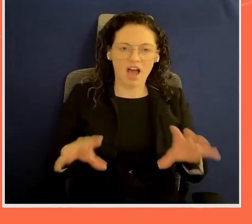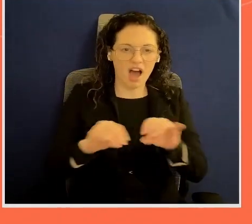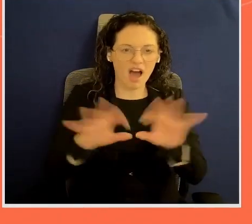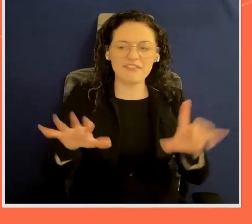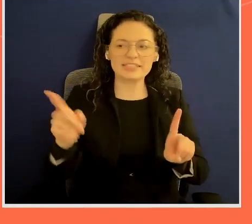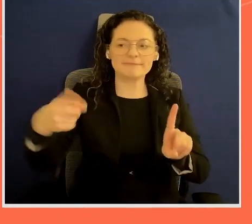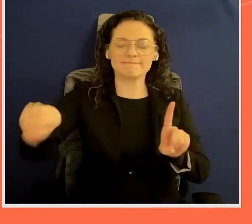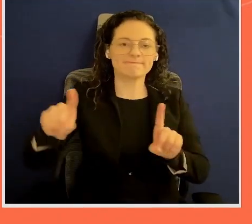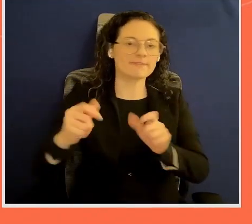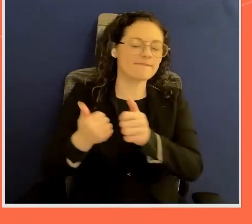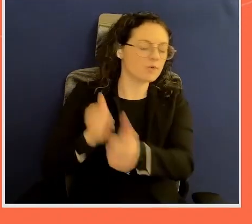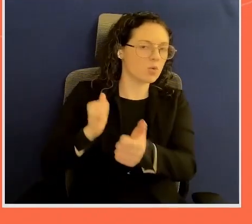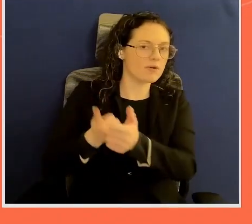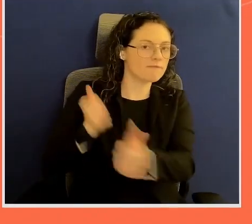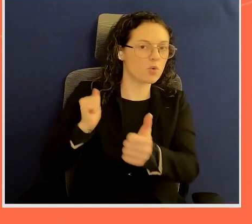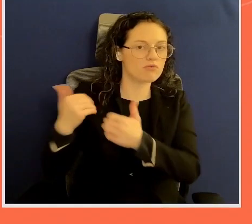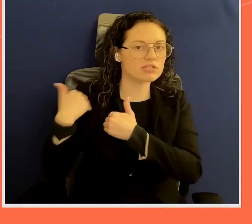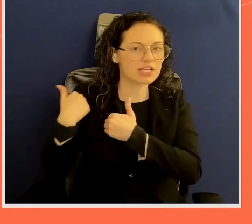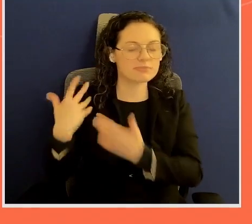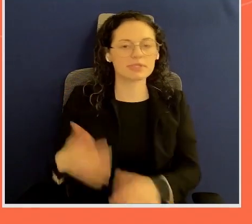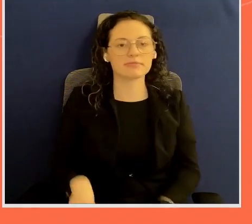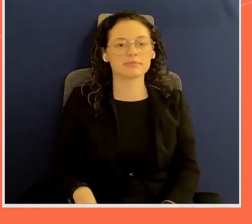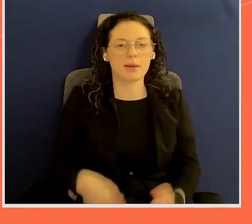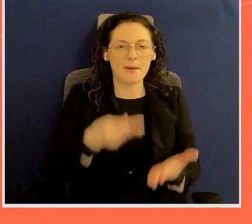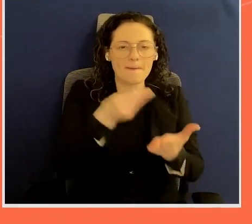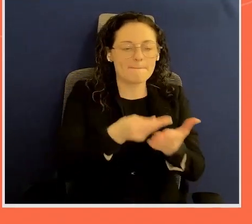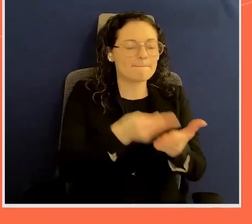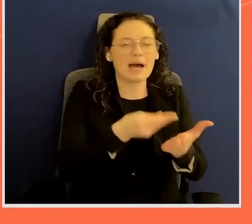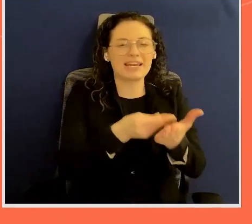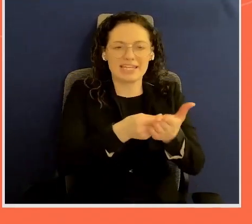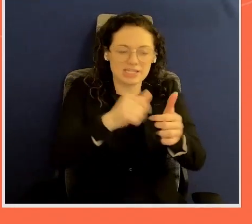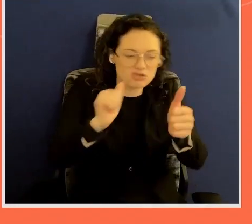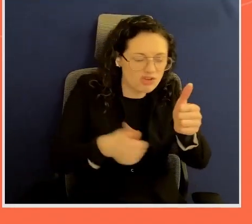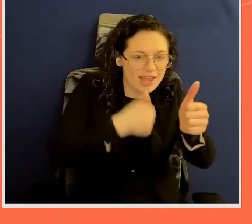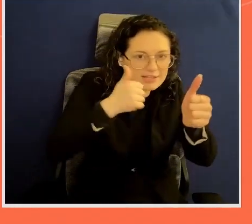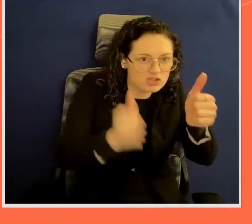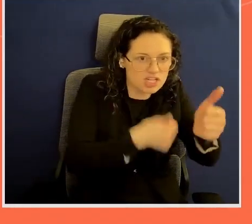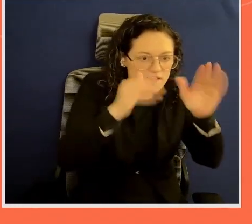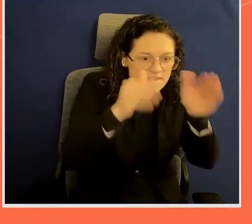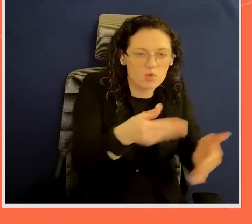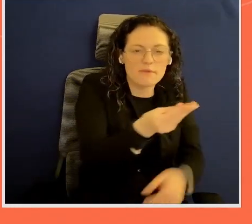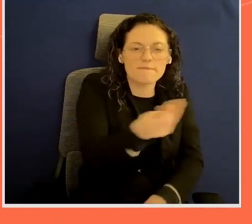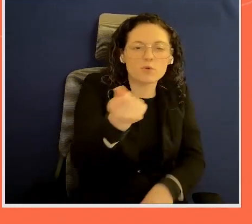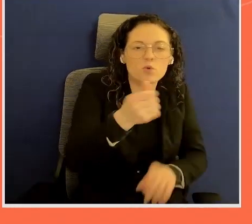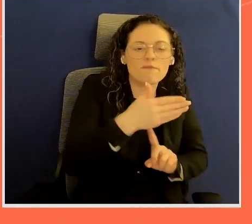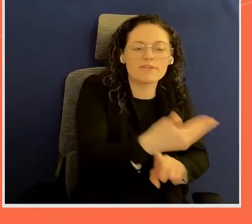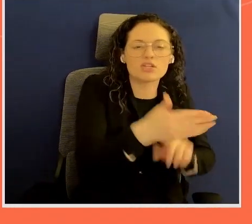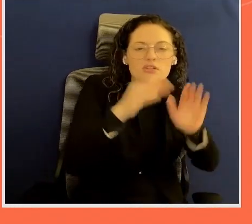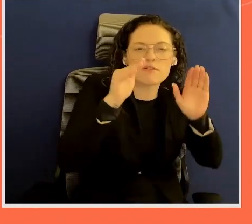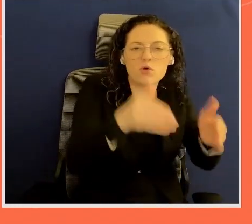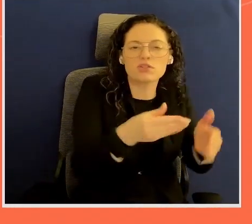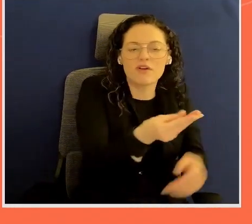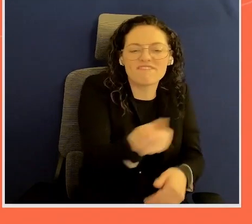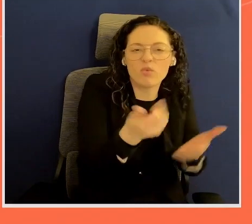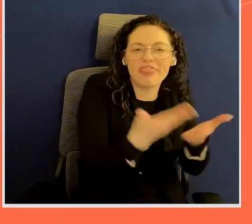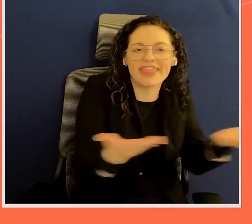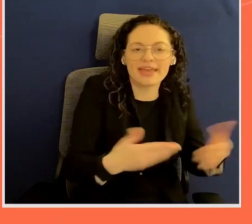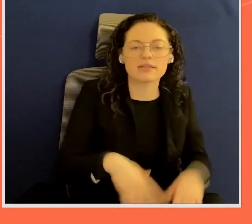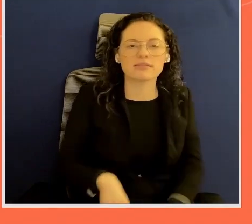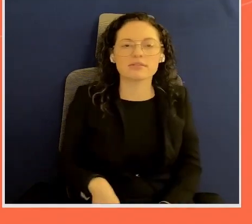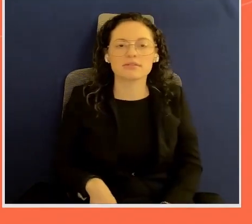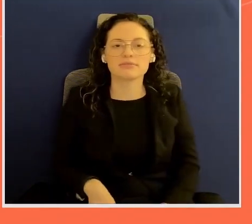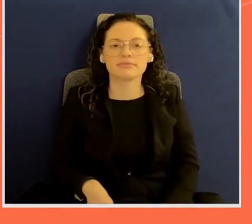Palau, indigenous peoples, to all who have come here for this important conference, distinguished ministers